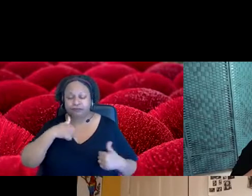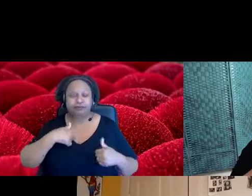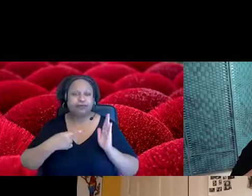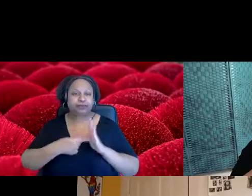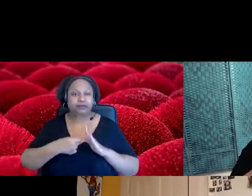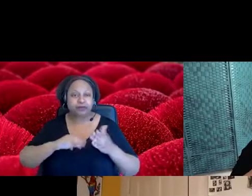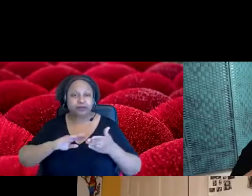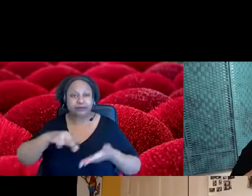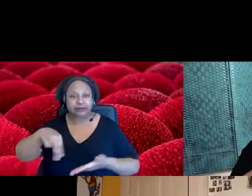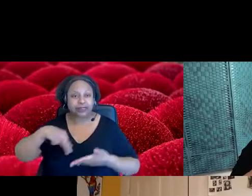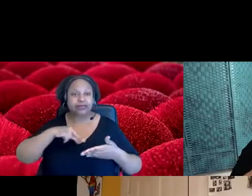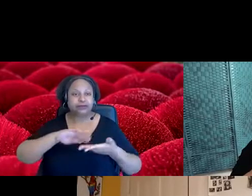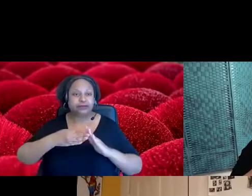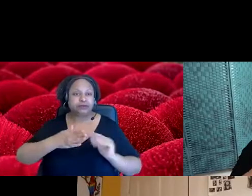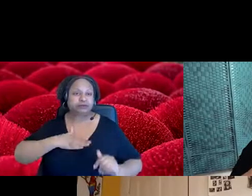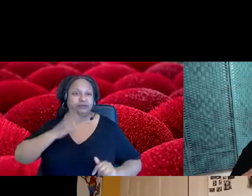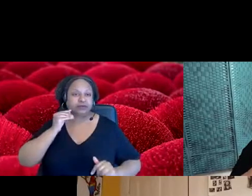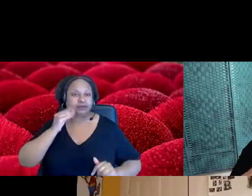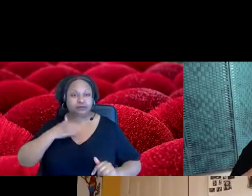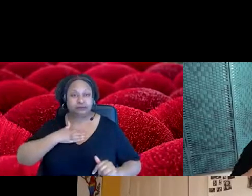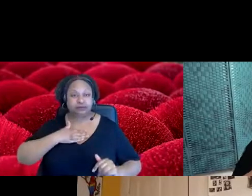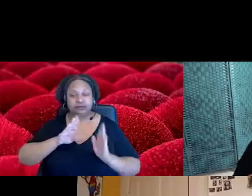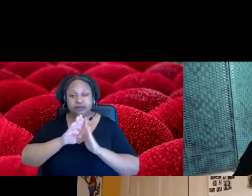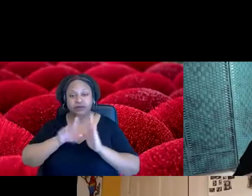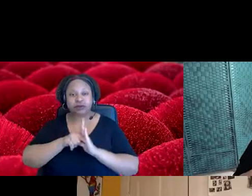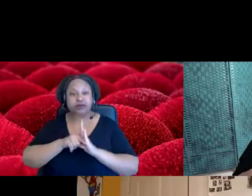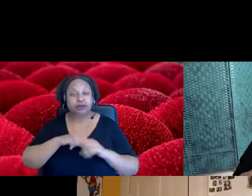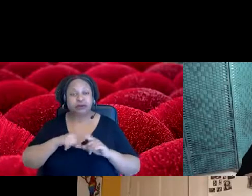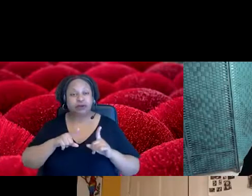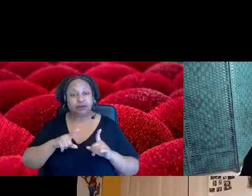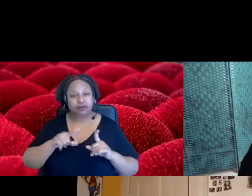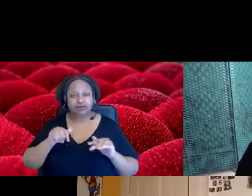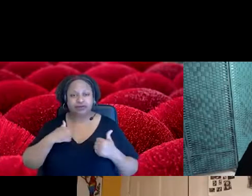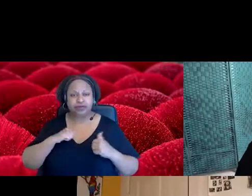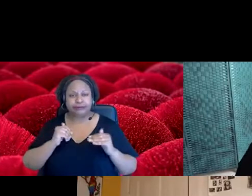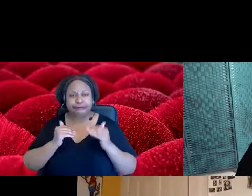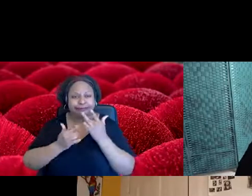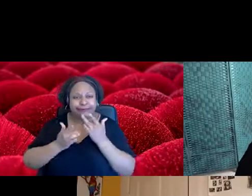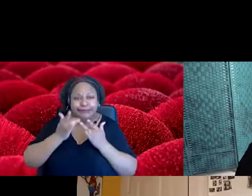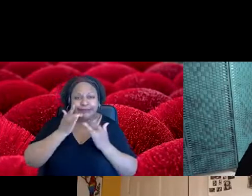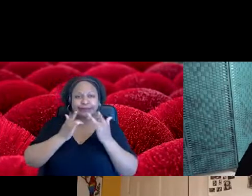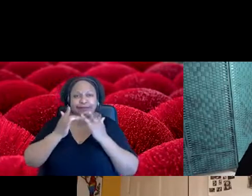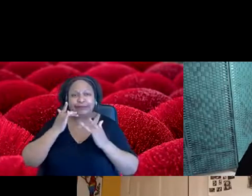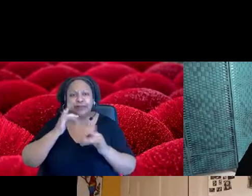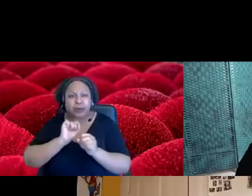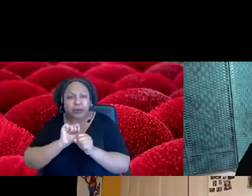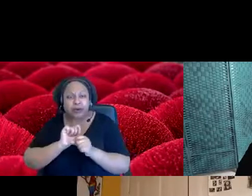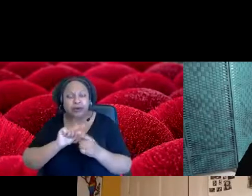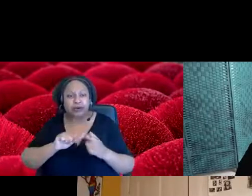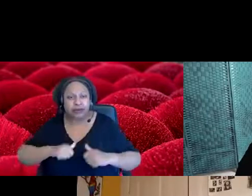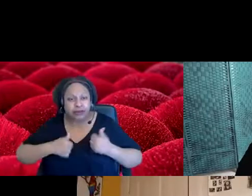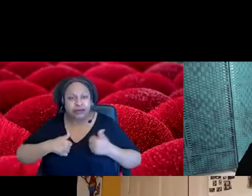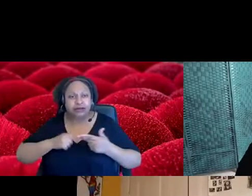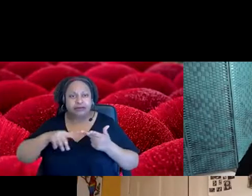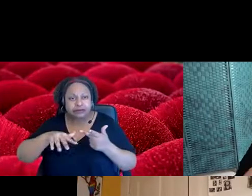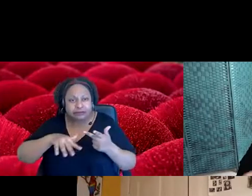now. But I think that, you know, we were so busy keeping that balance between, you know, our work and our life and our space,